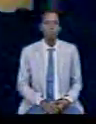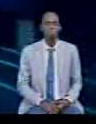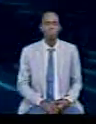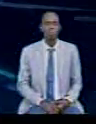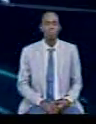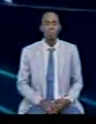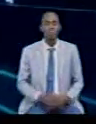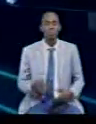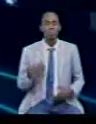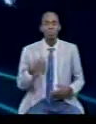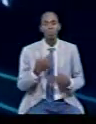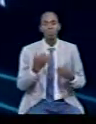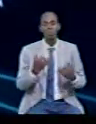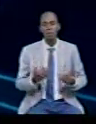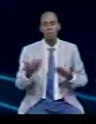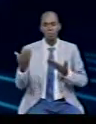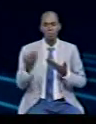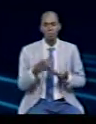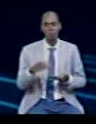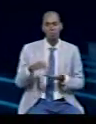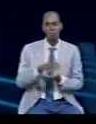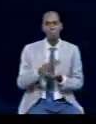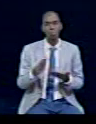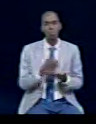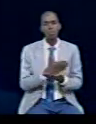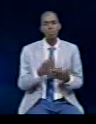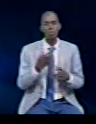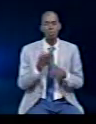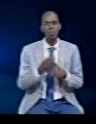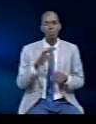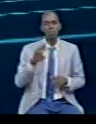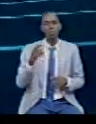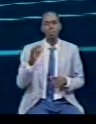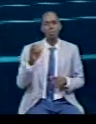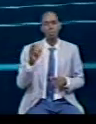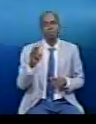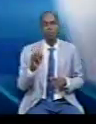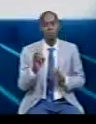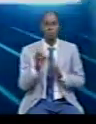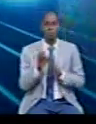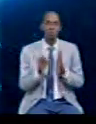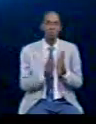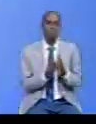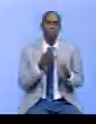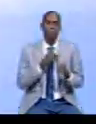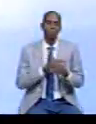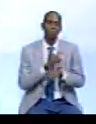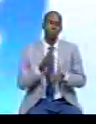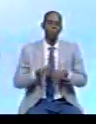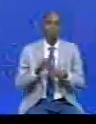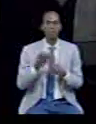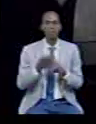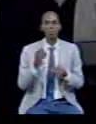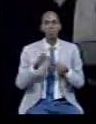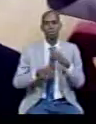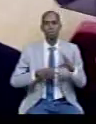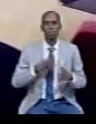We now bring you choir ministrations from regions, states, and nations across the world.